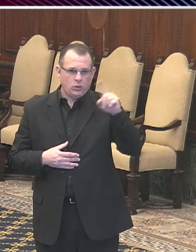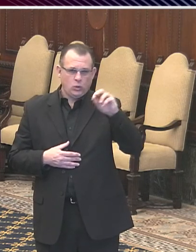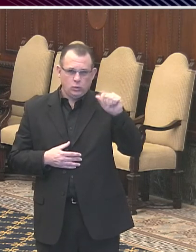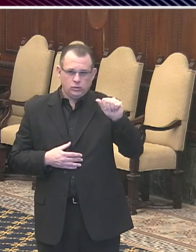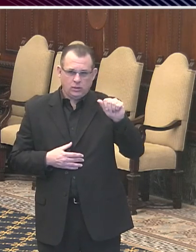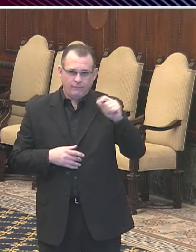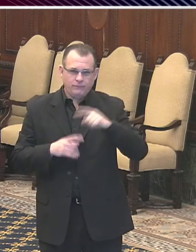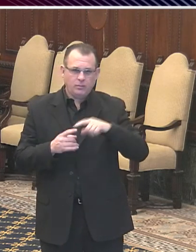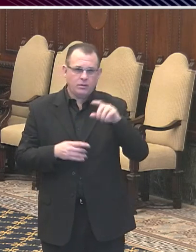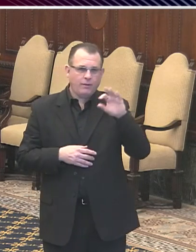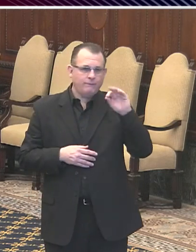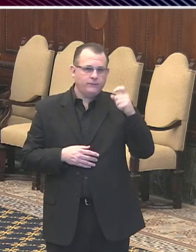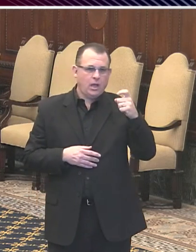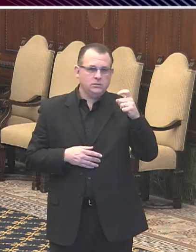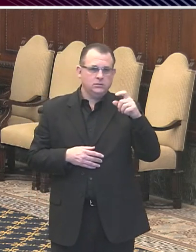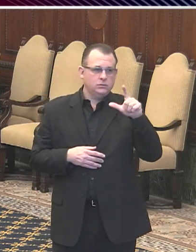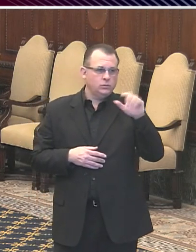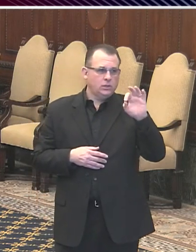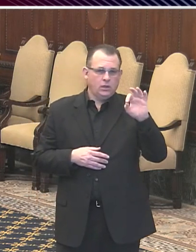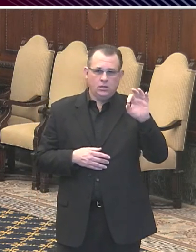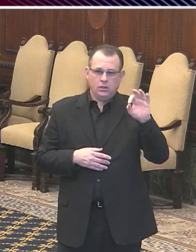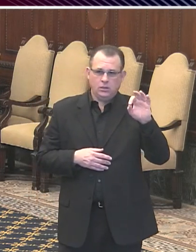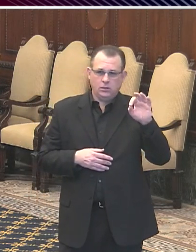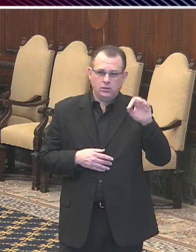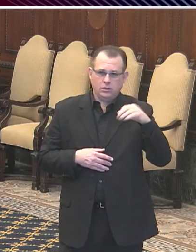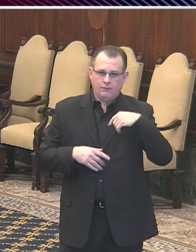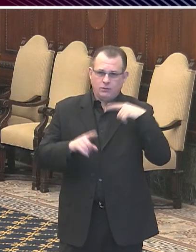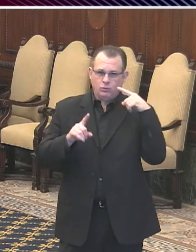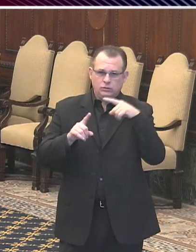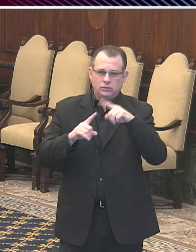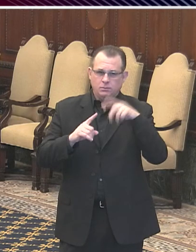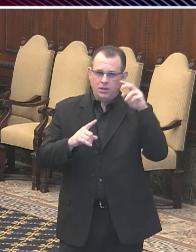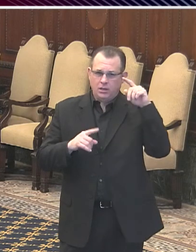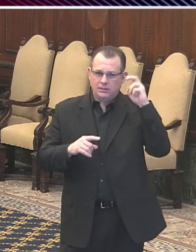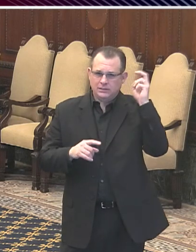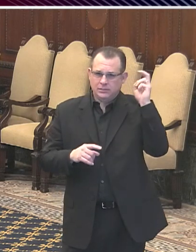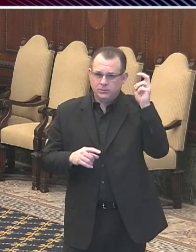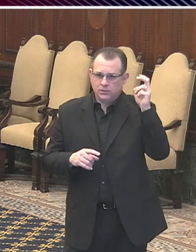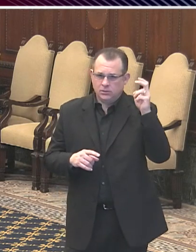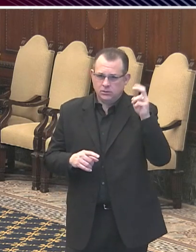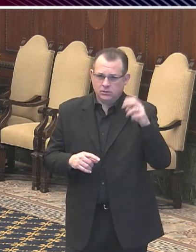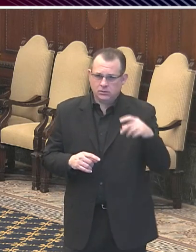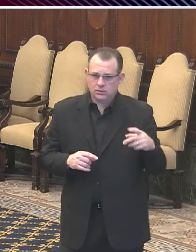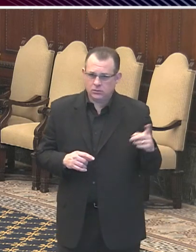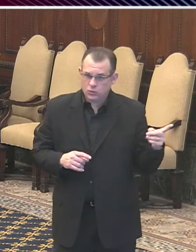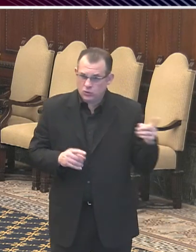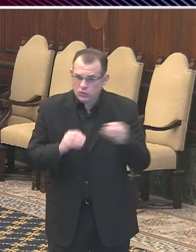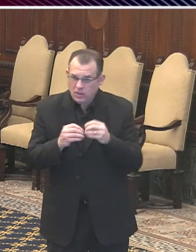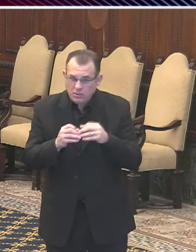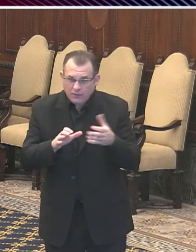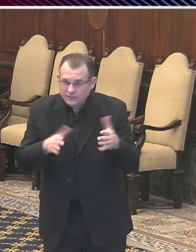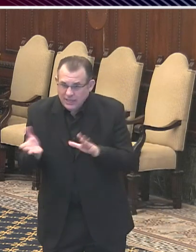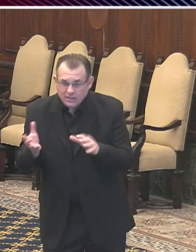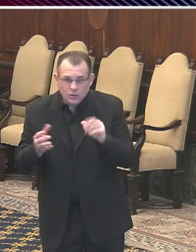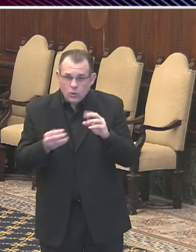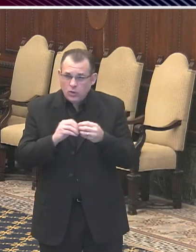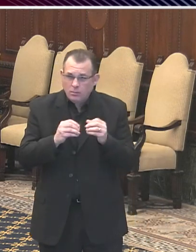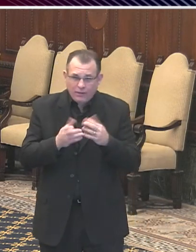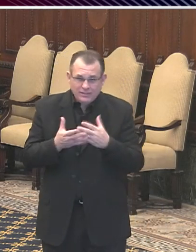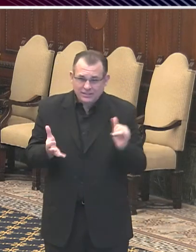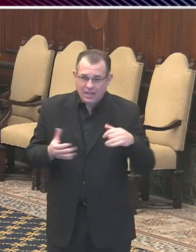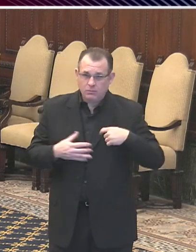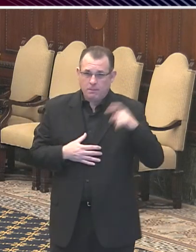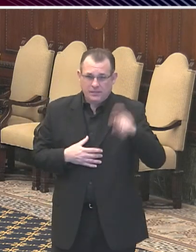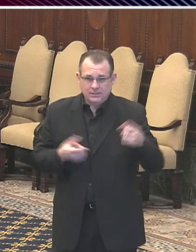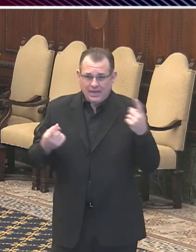Brian regarding SEPTA. What is the actual tipping point? Is there a number of deaths? Is there a number of things that happen that would